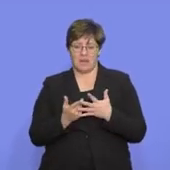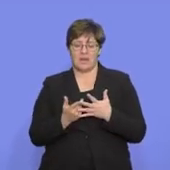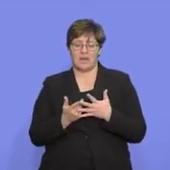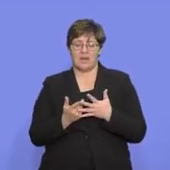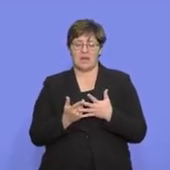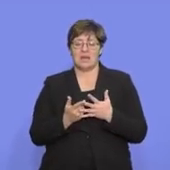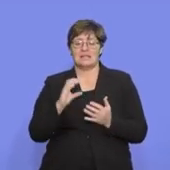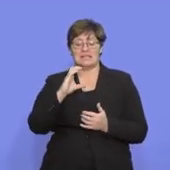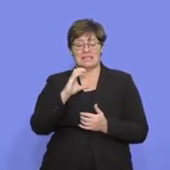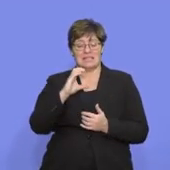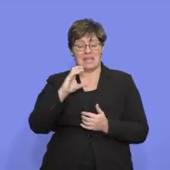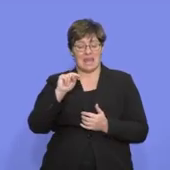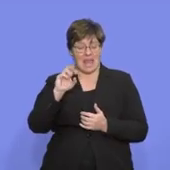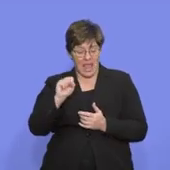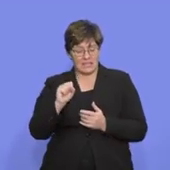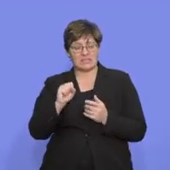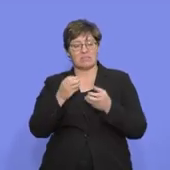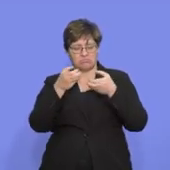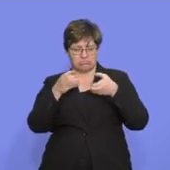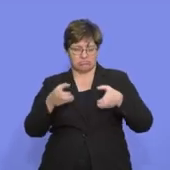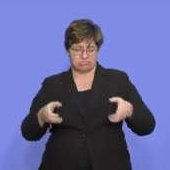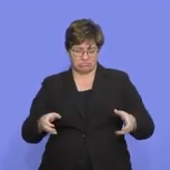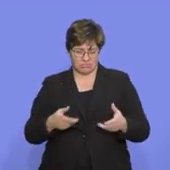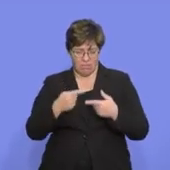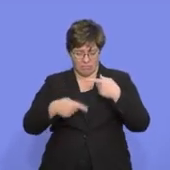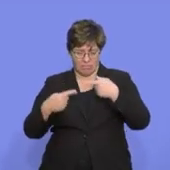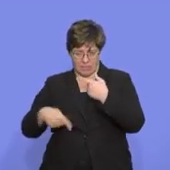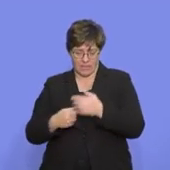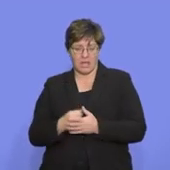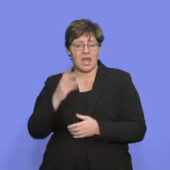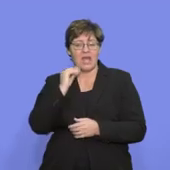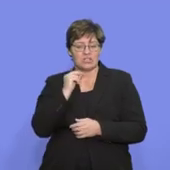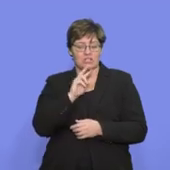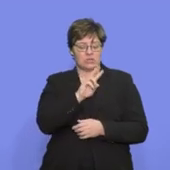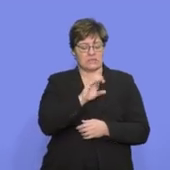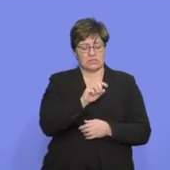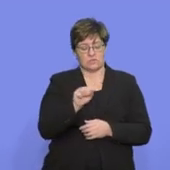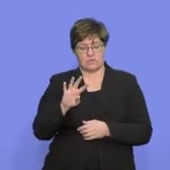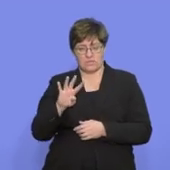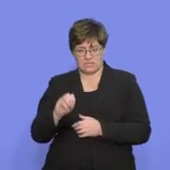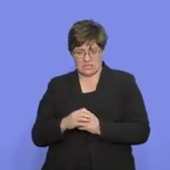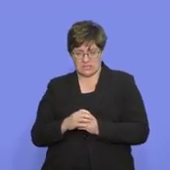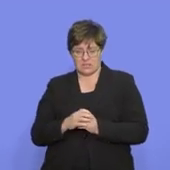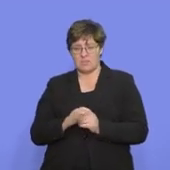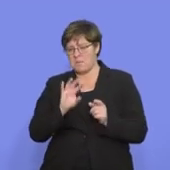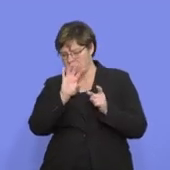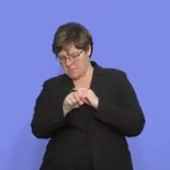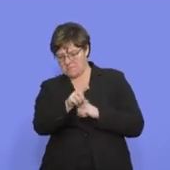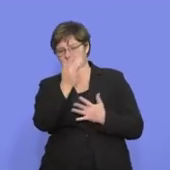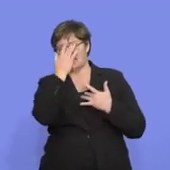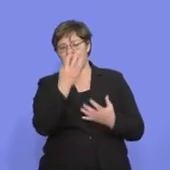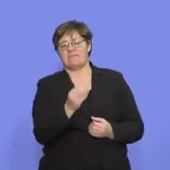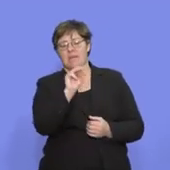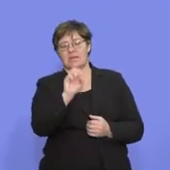system. Diagnosis is usually between the ages of 20 and 40 when they diagnose you with this illness, and it affects